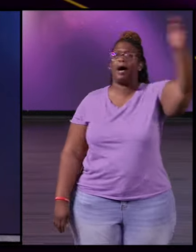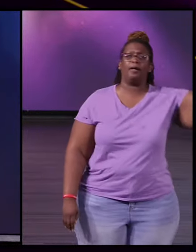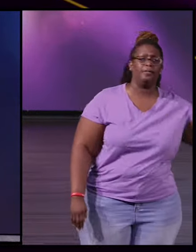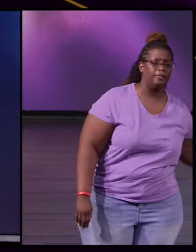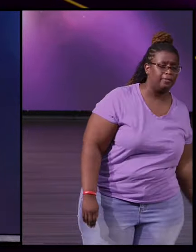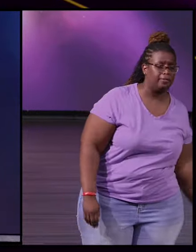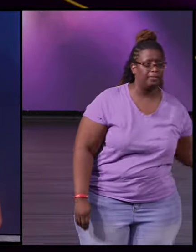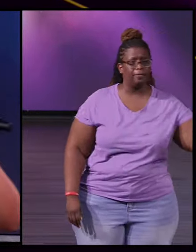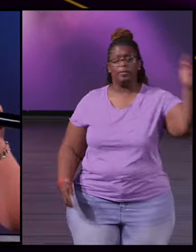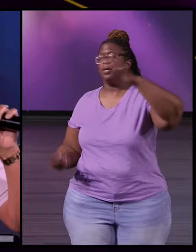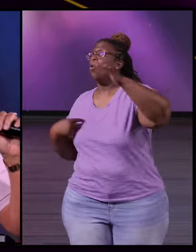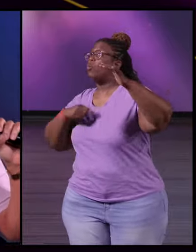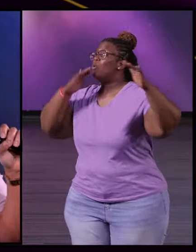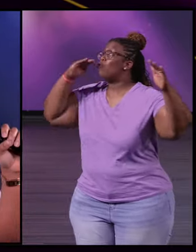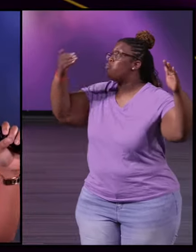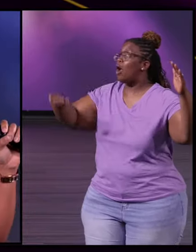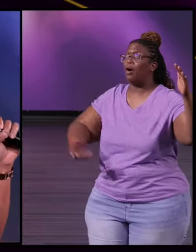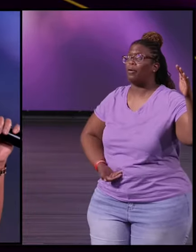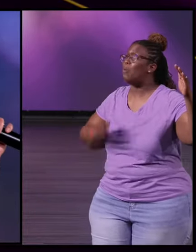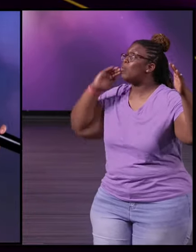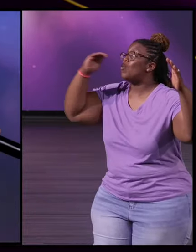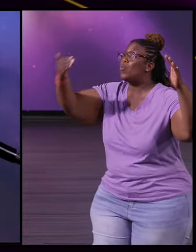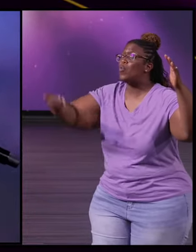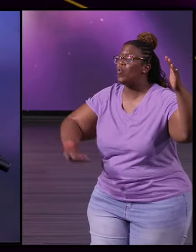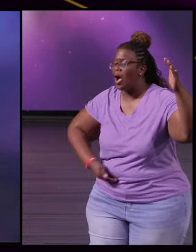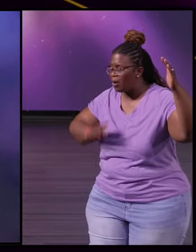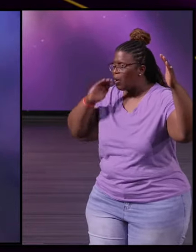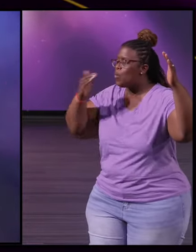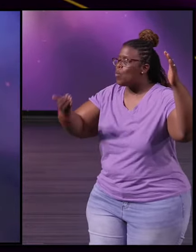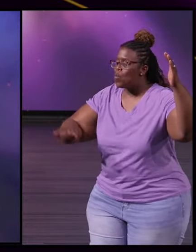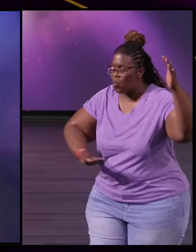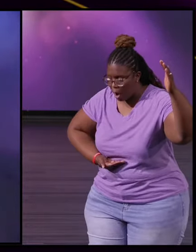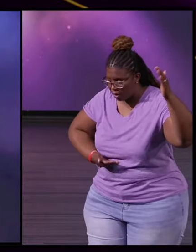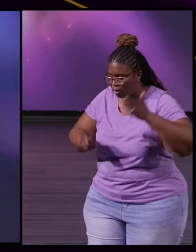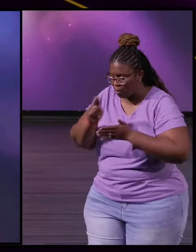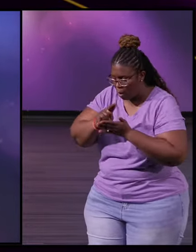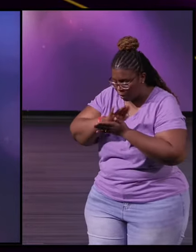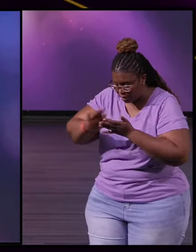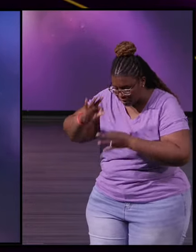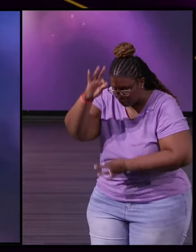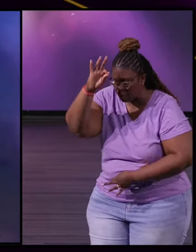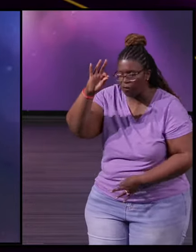We welcome you in this place, Holy Spirit.